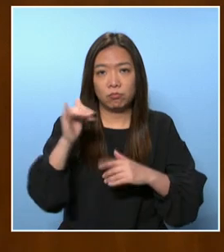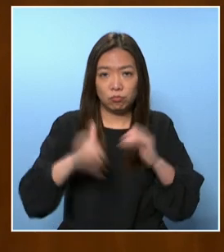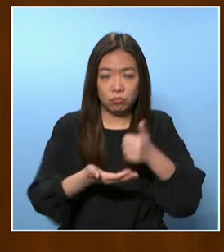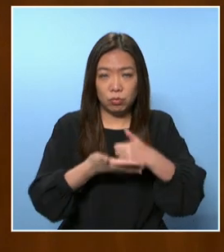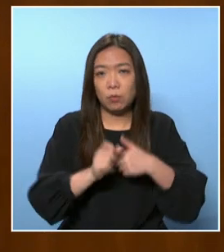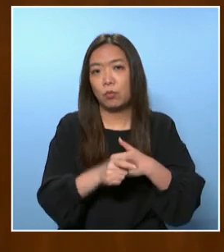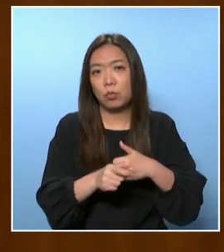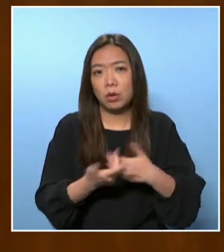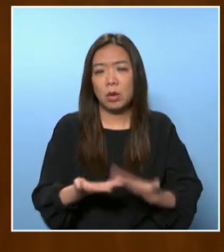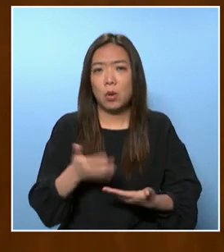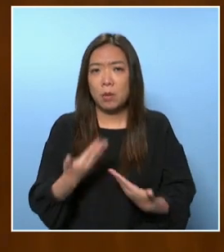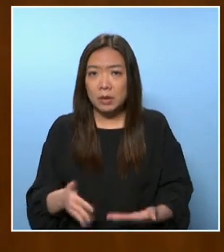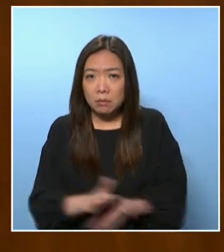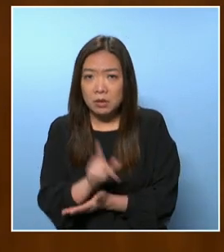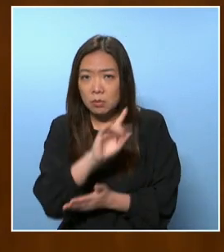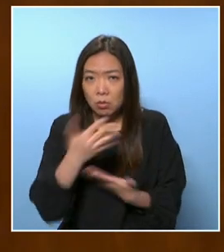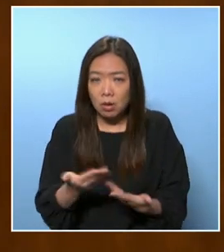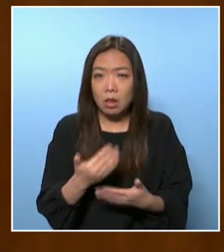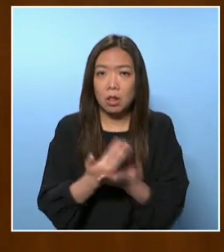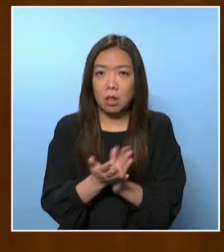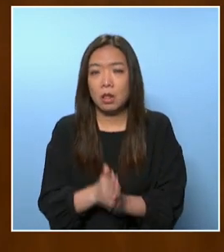more than 500 doctors in the first 5 years.